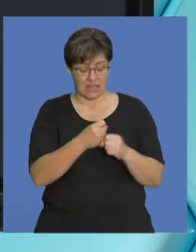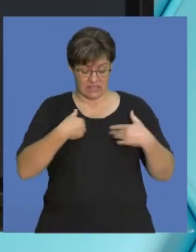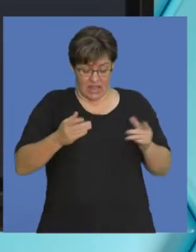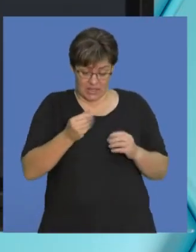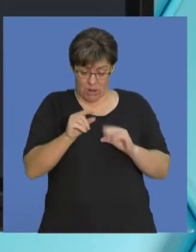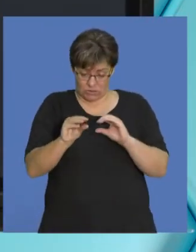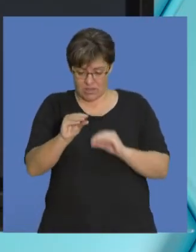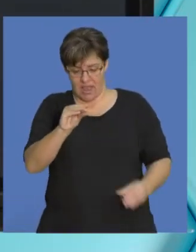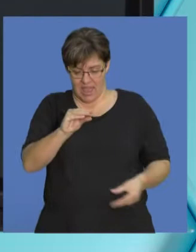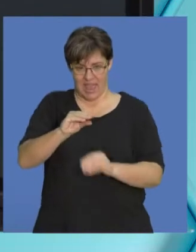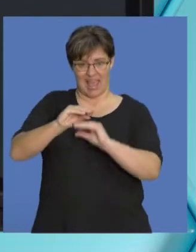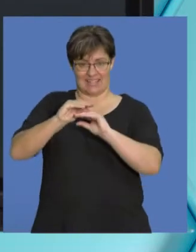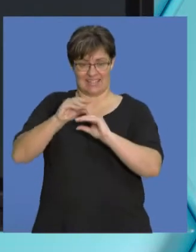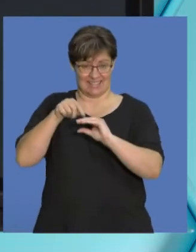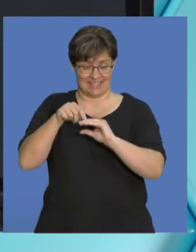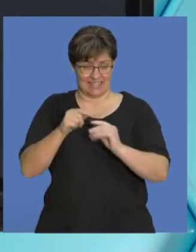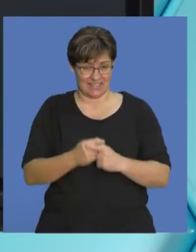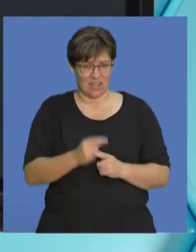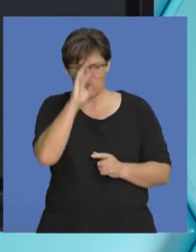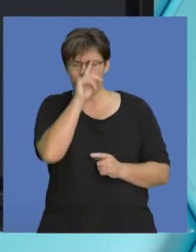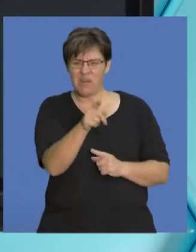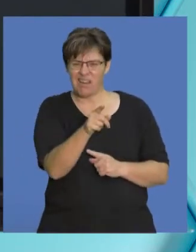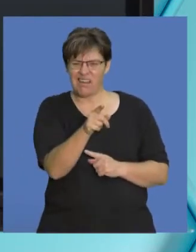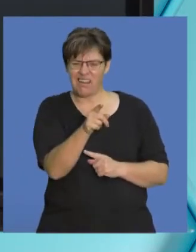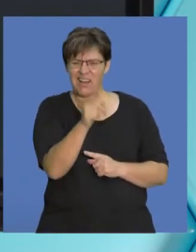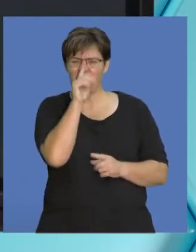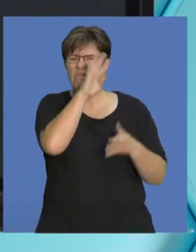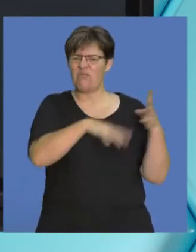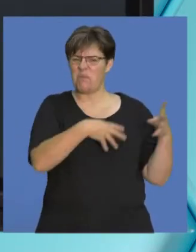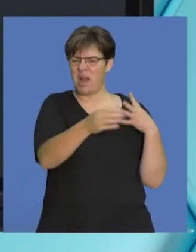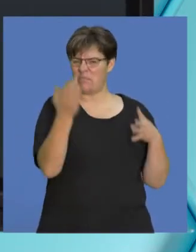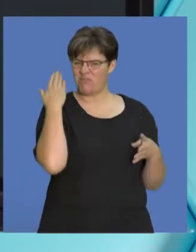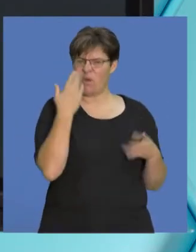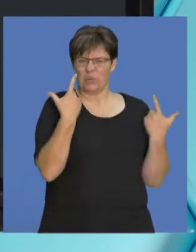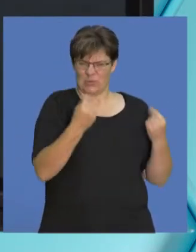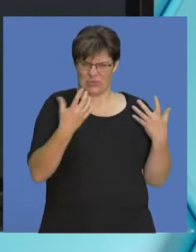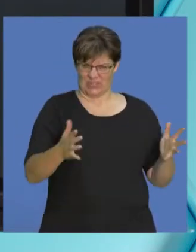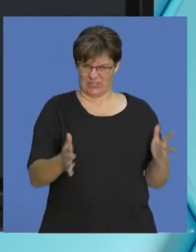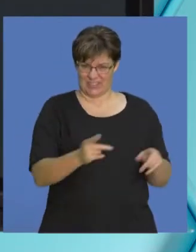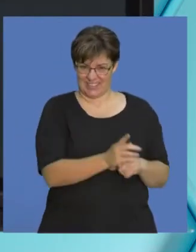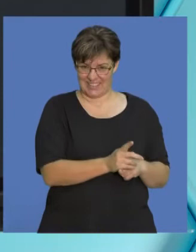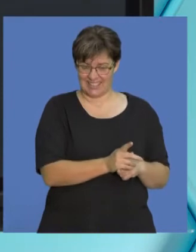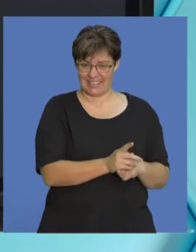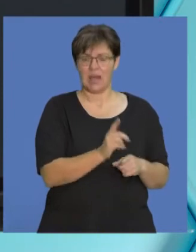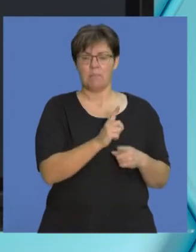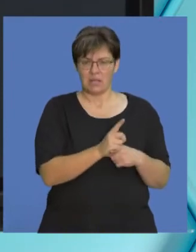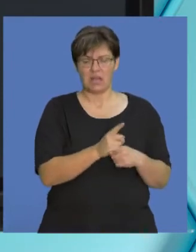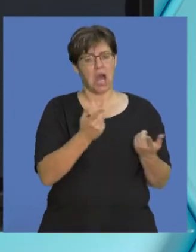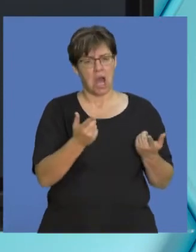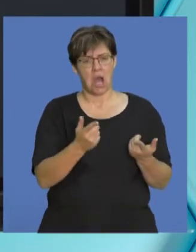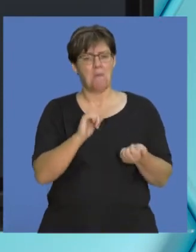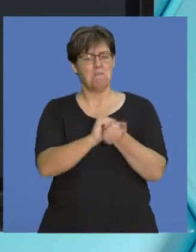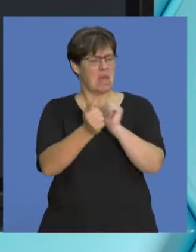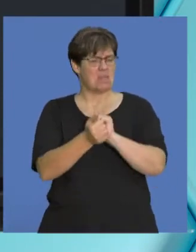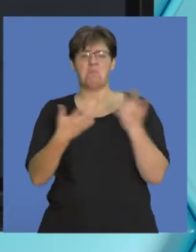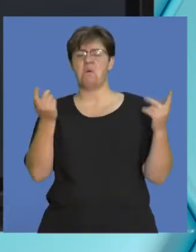amount. That's one way of doing it. Remember, before we looked at the formulas, that's how we were doing it. But because maths has made things easier for us, we